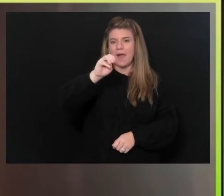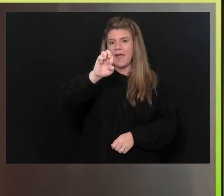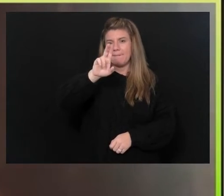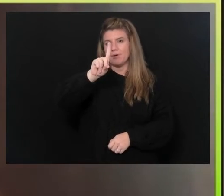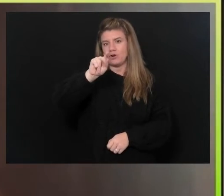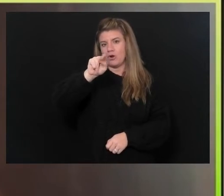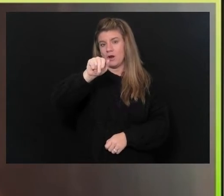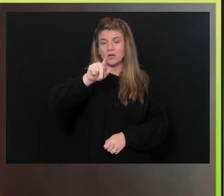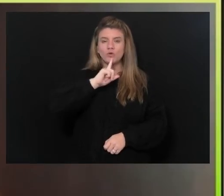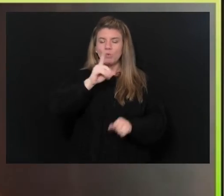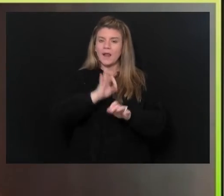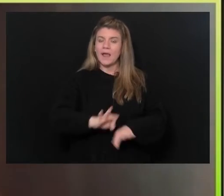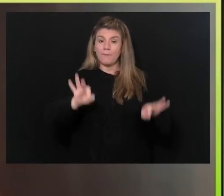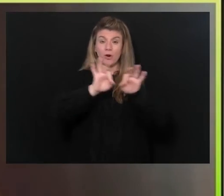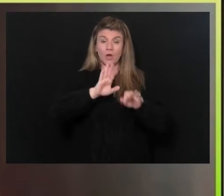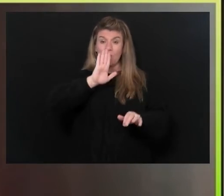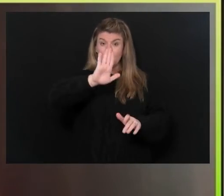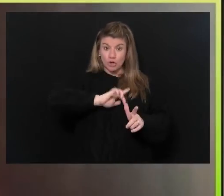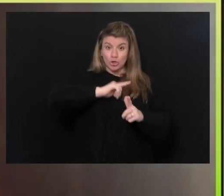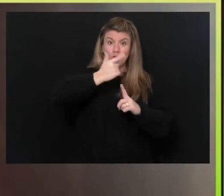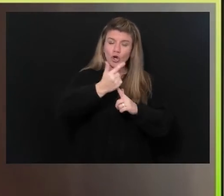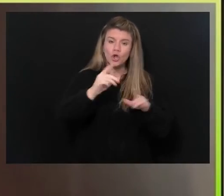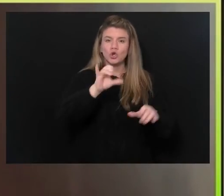that people take that when it's your chance.